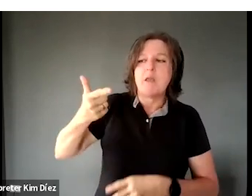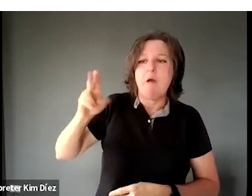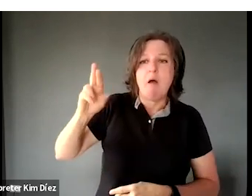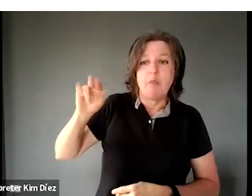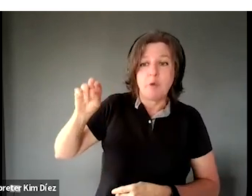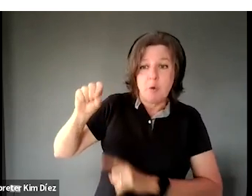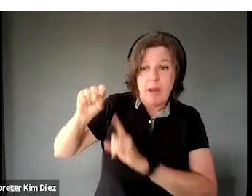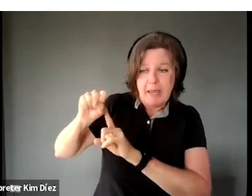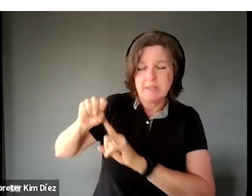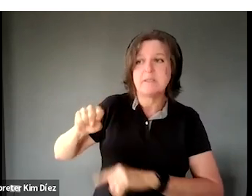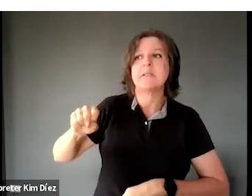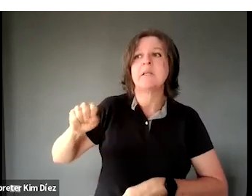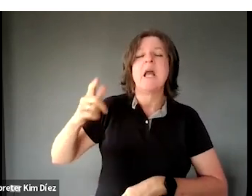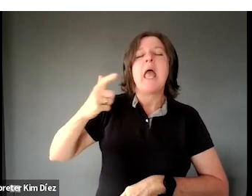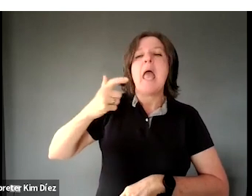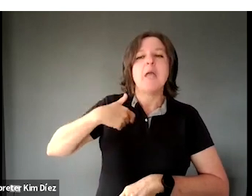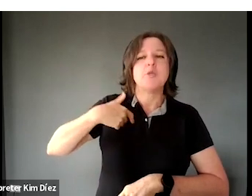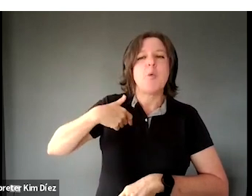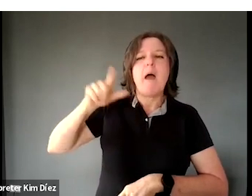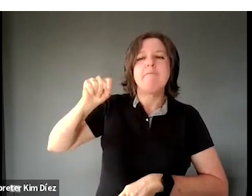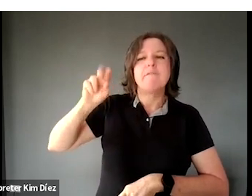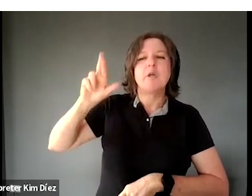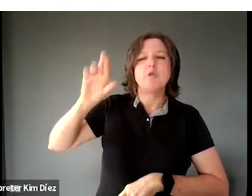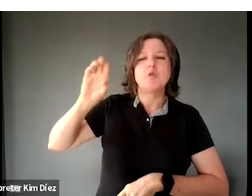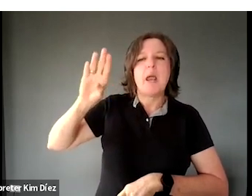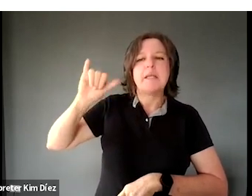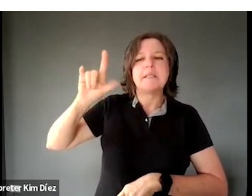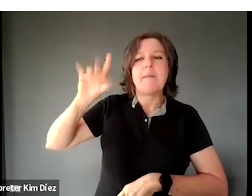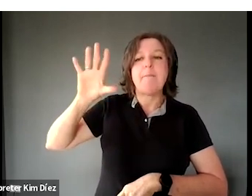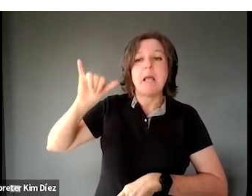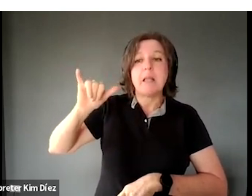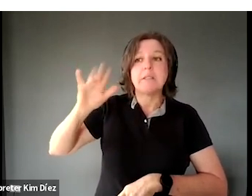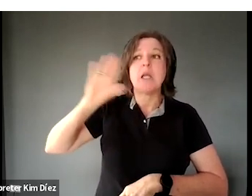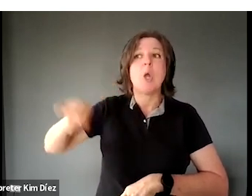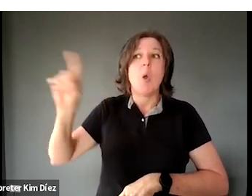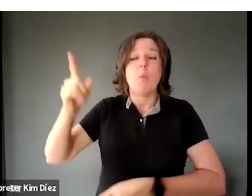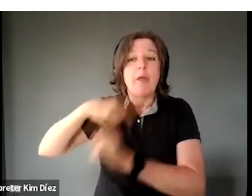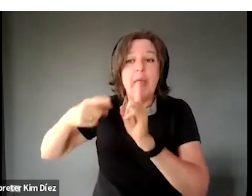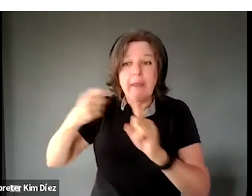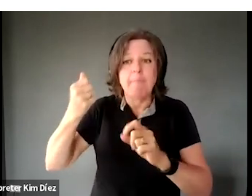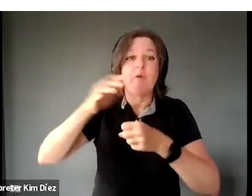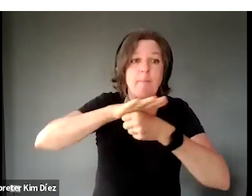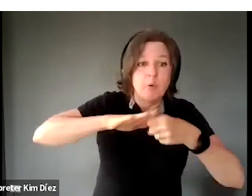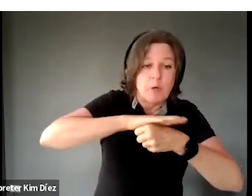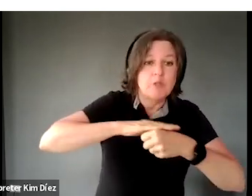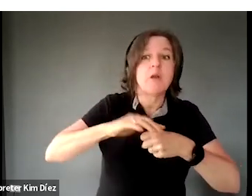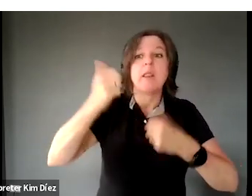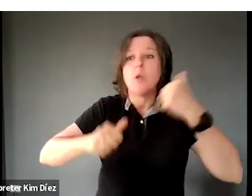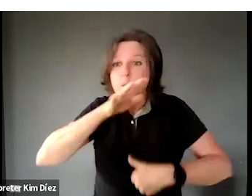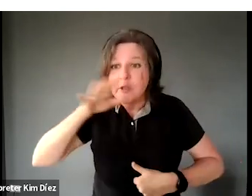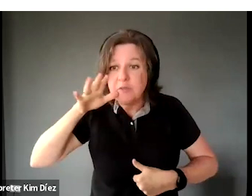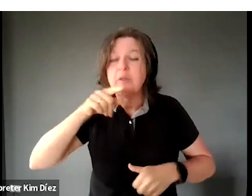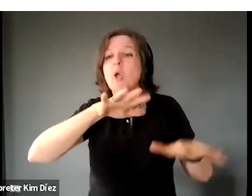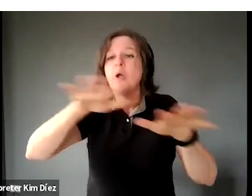The recommendation was do the screening of the beans. You have to be able to trace where the